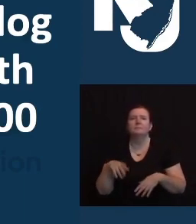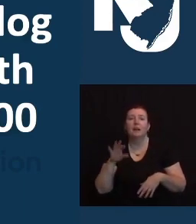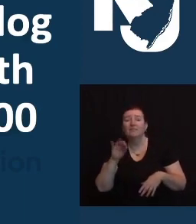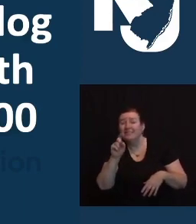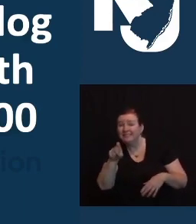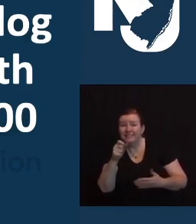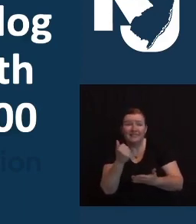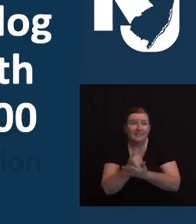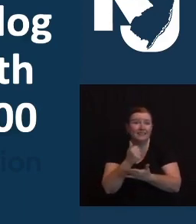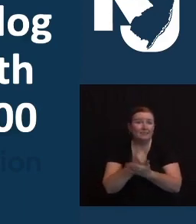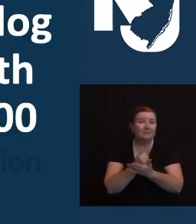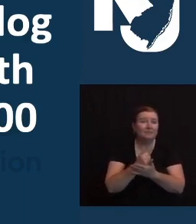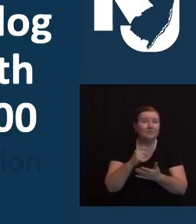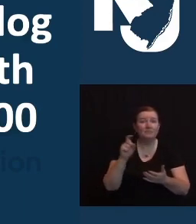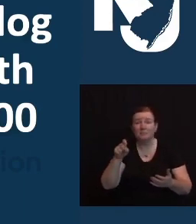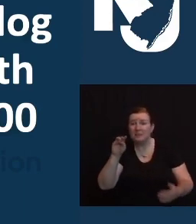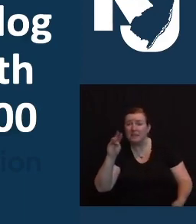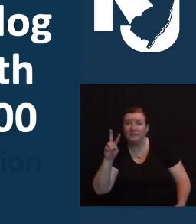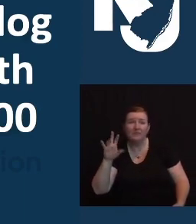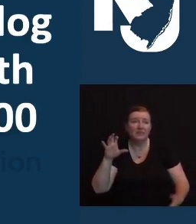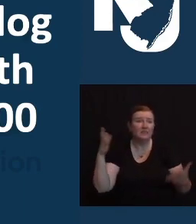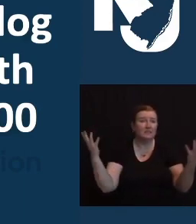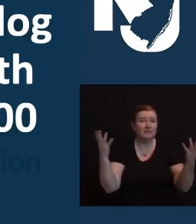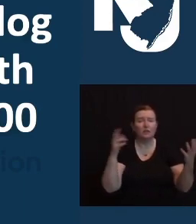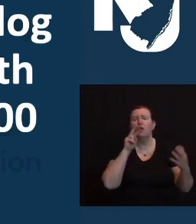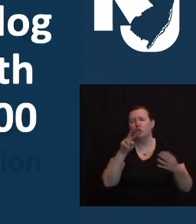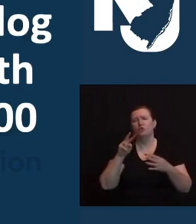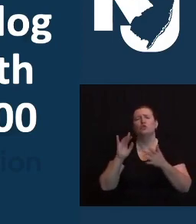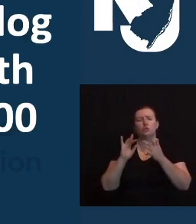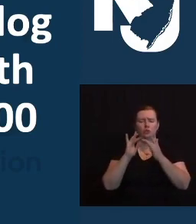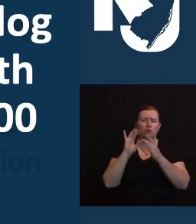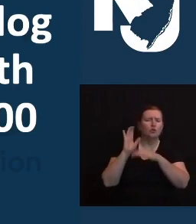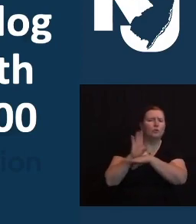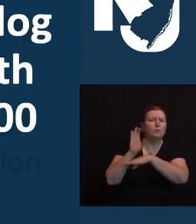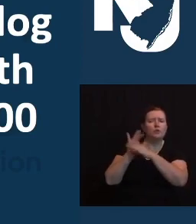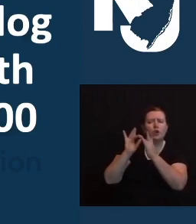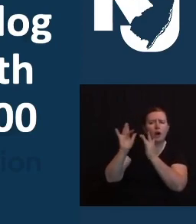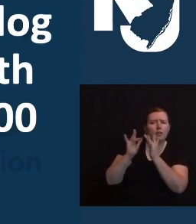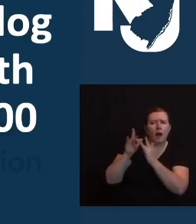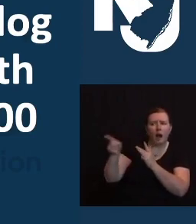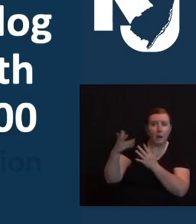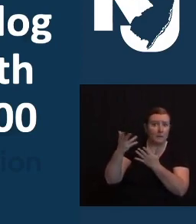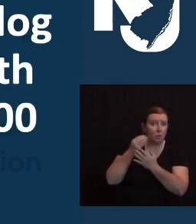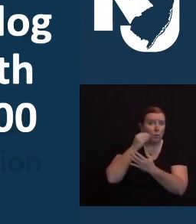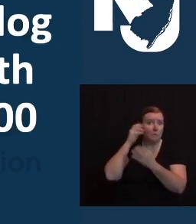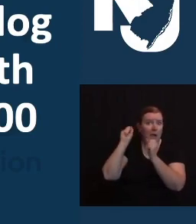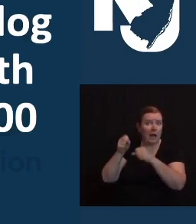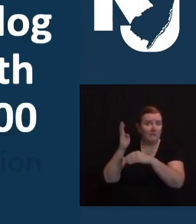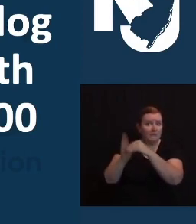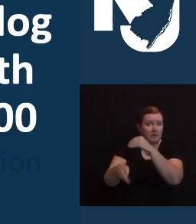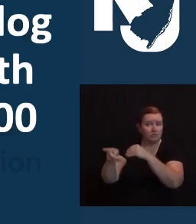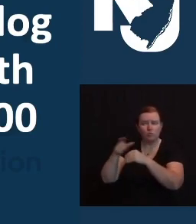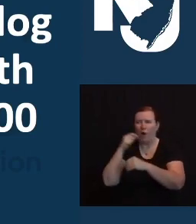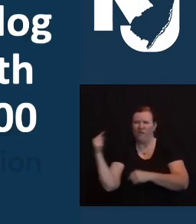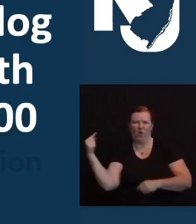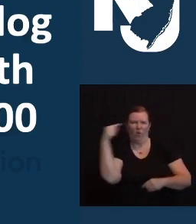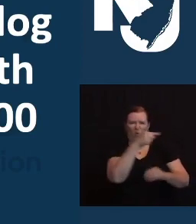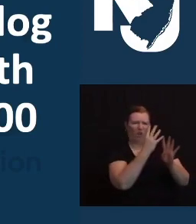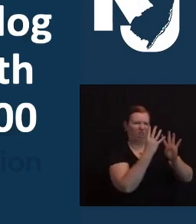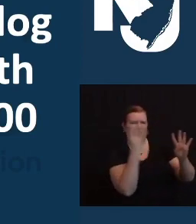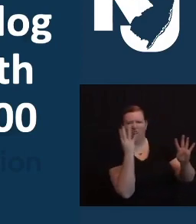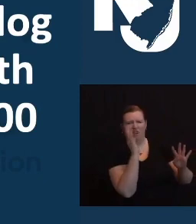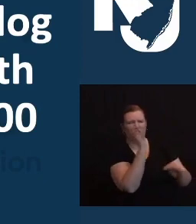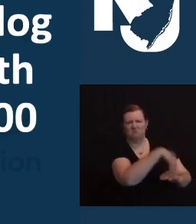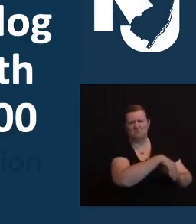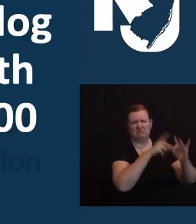if your transaction can be done from the comfort of your air-conditioned home. If so, skip the trip entirely. If you must